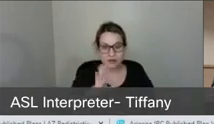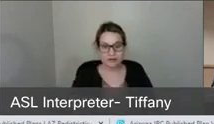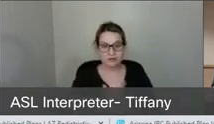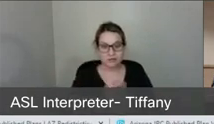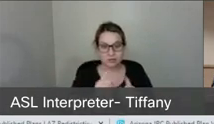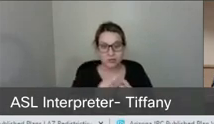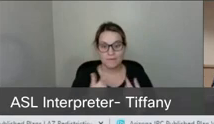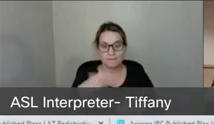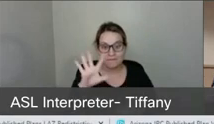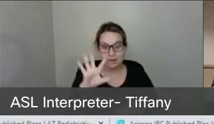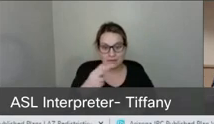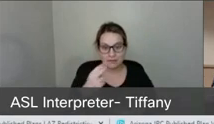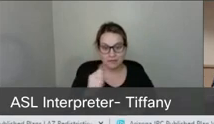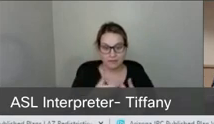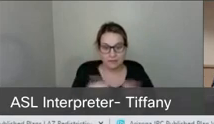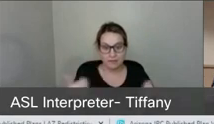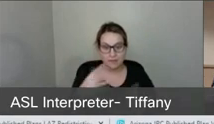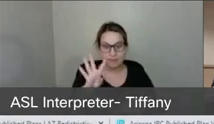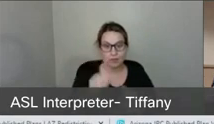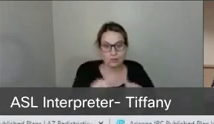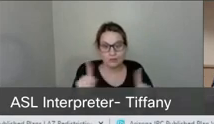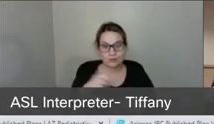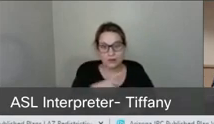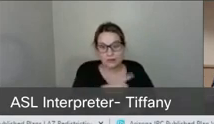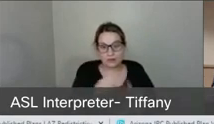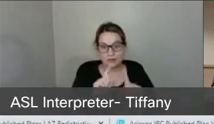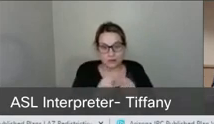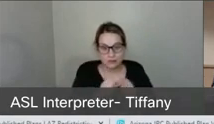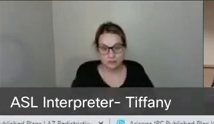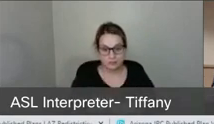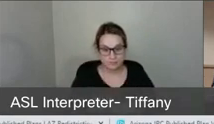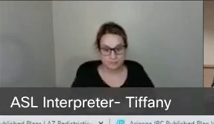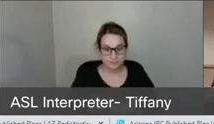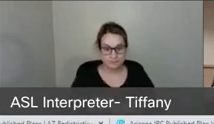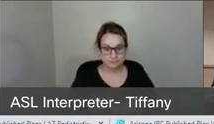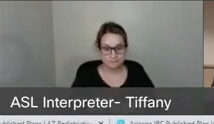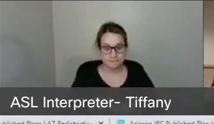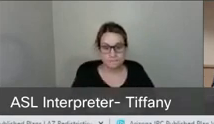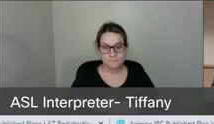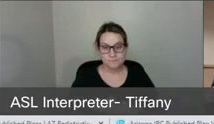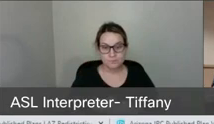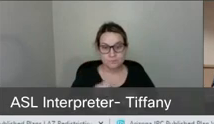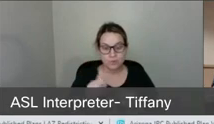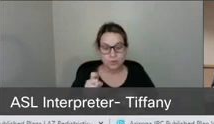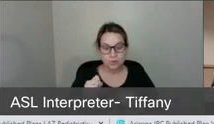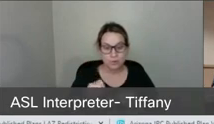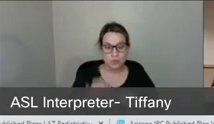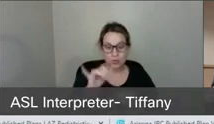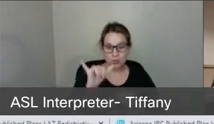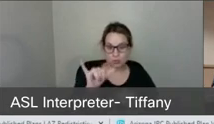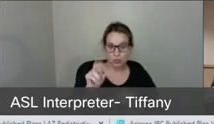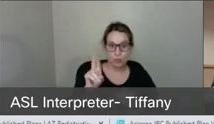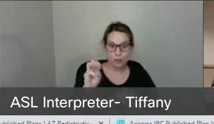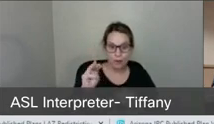5 high schools. We were split into 4 different legislative districts. You know, going all the way to Yuma